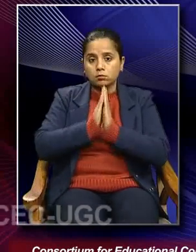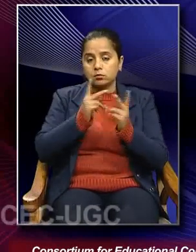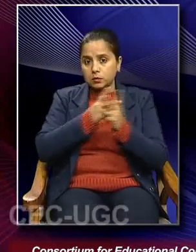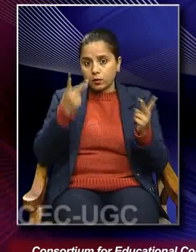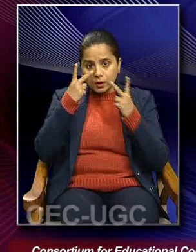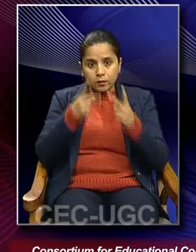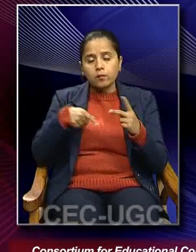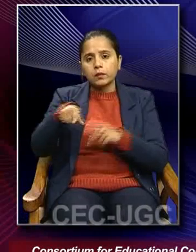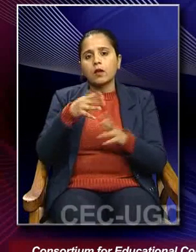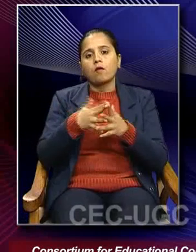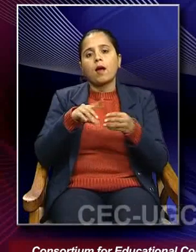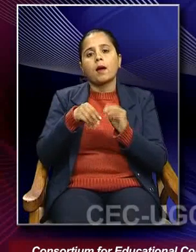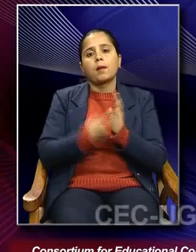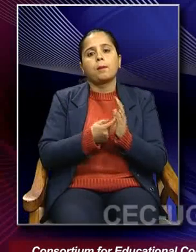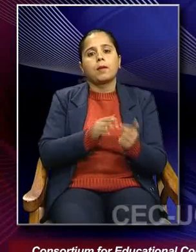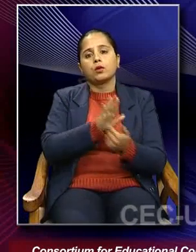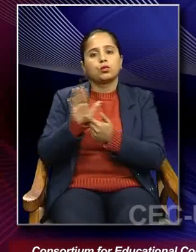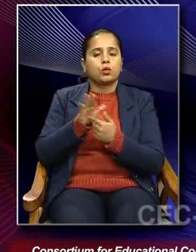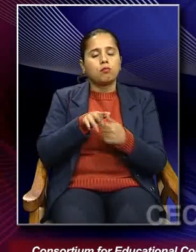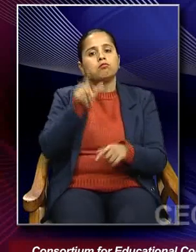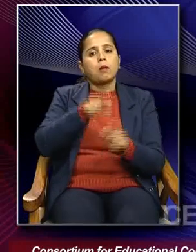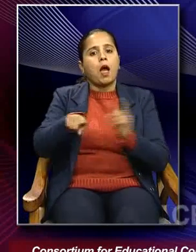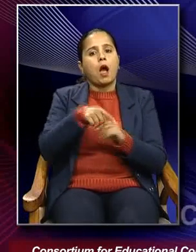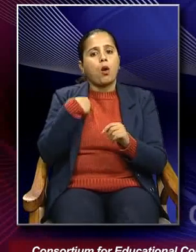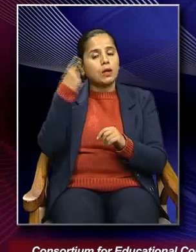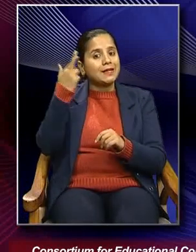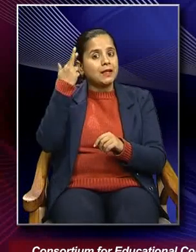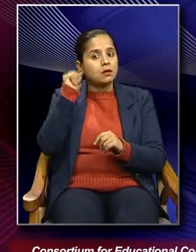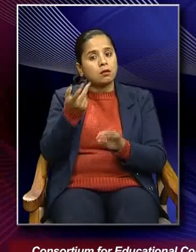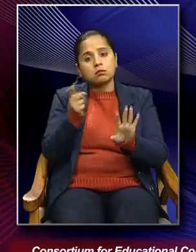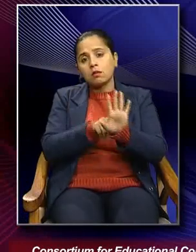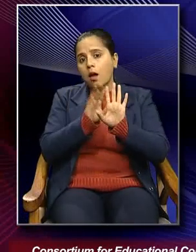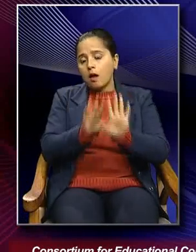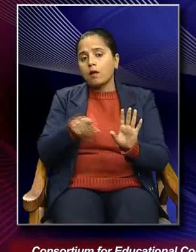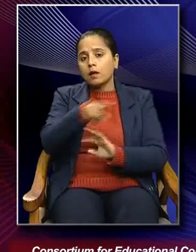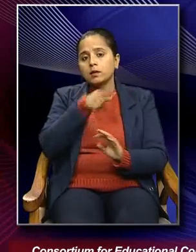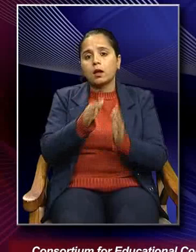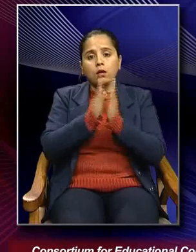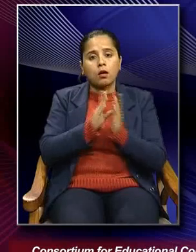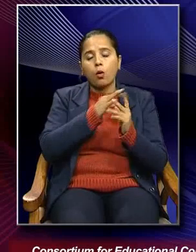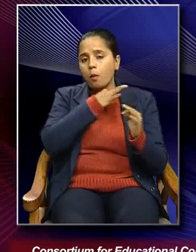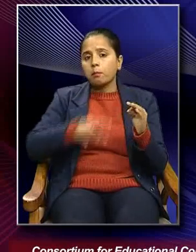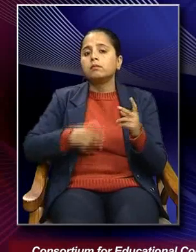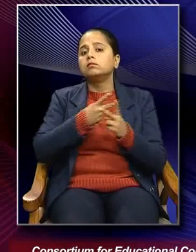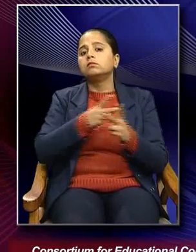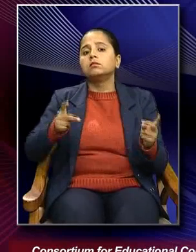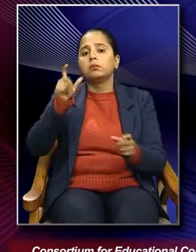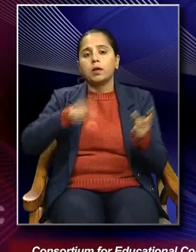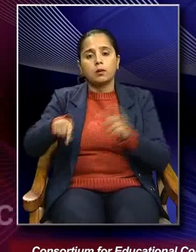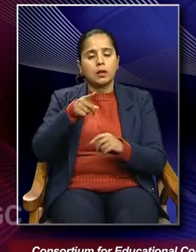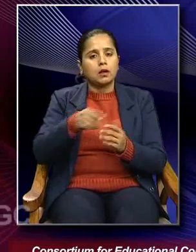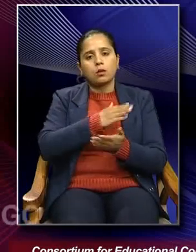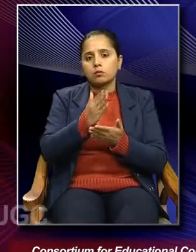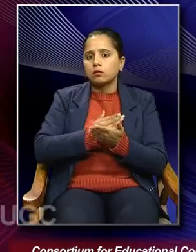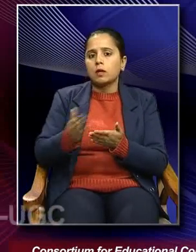forth Weber's theory of rationalization. He talks about secularization as kind of